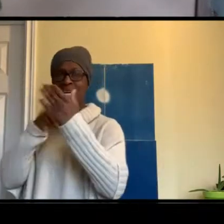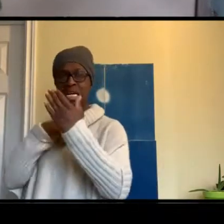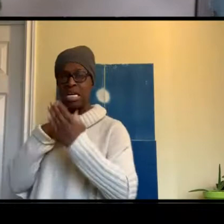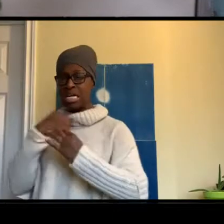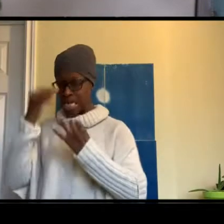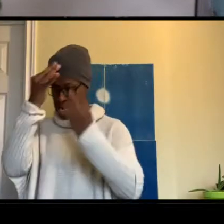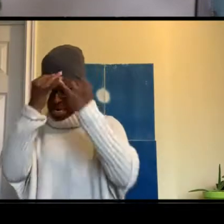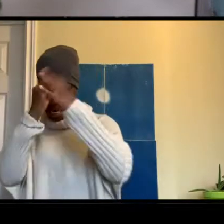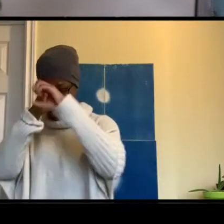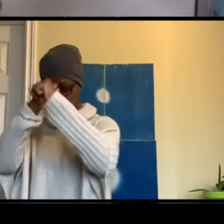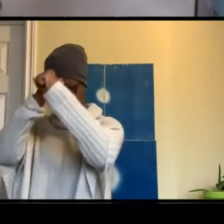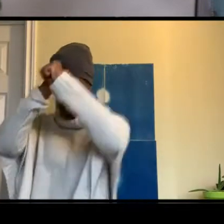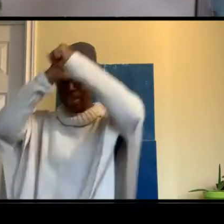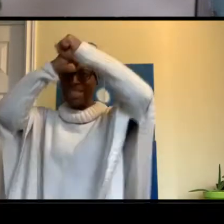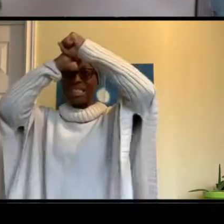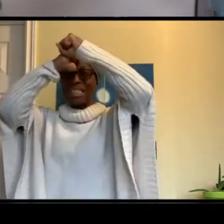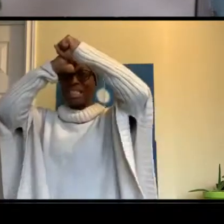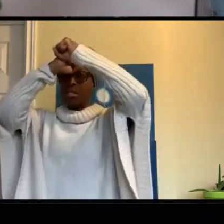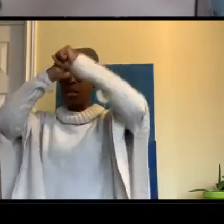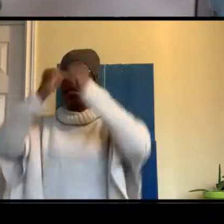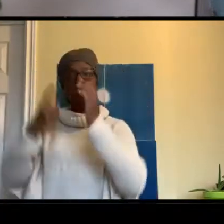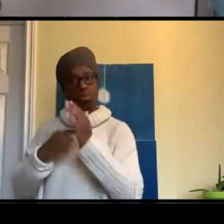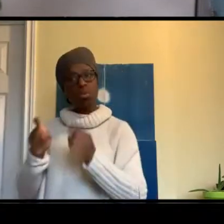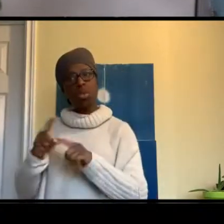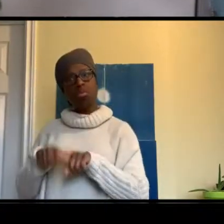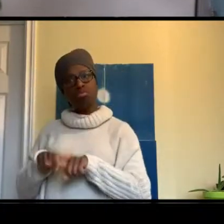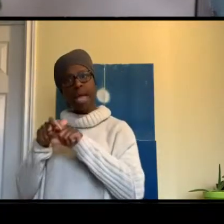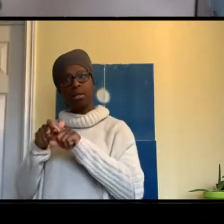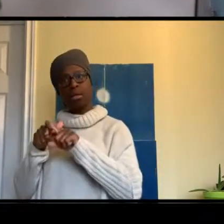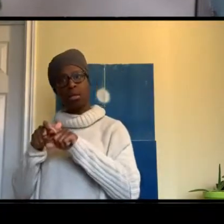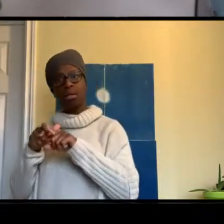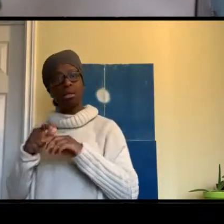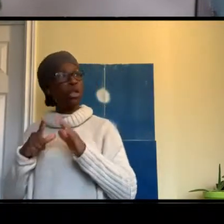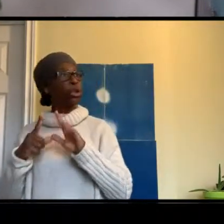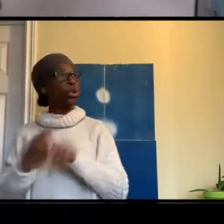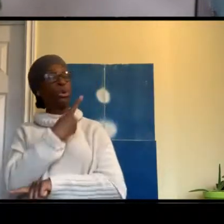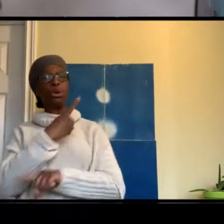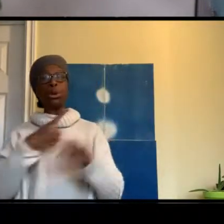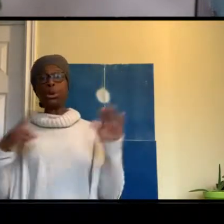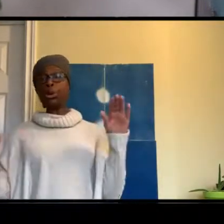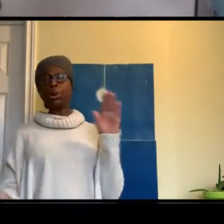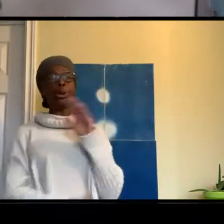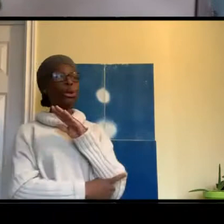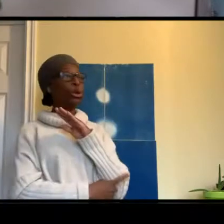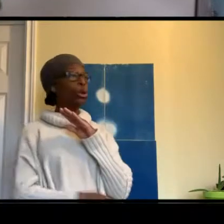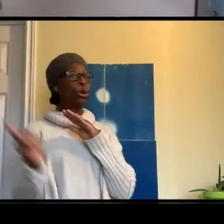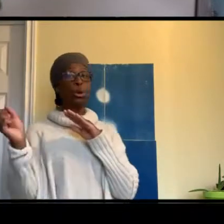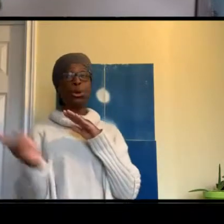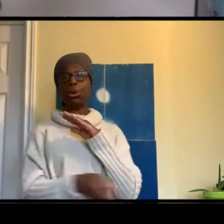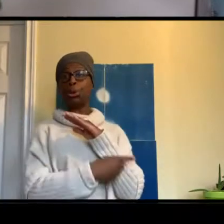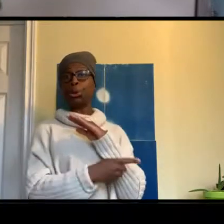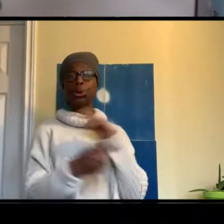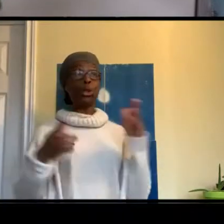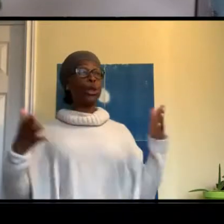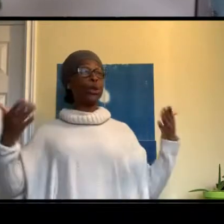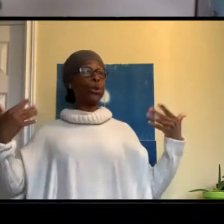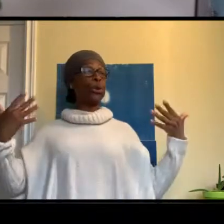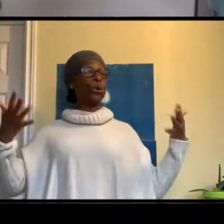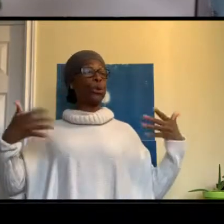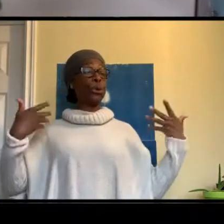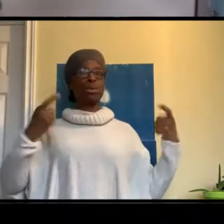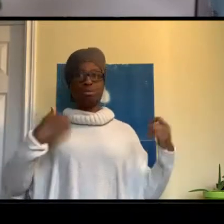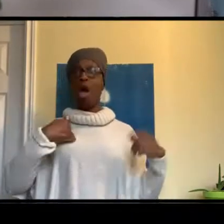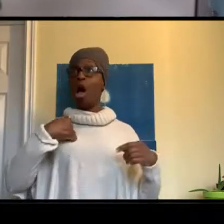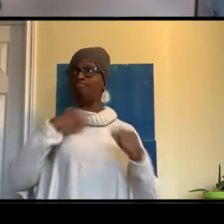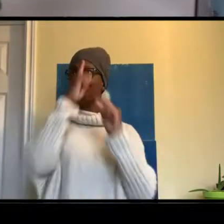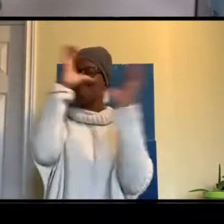your grant about how it relates to how your project relates to community or something like that. Something that's like a little bit sort of,